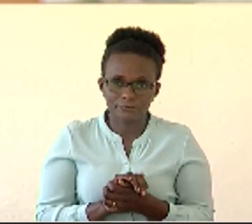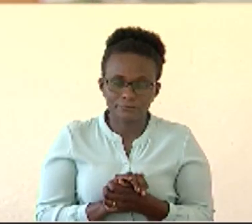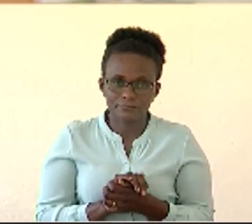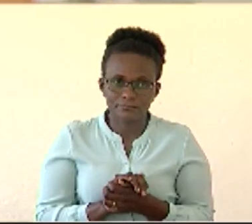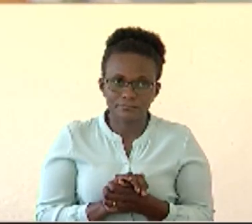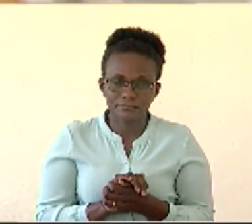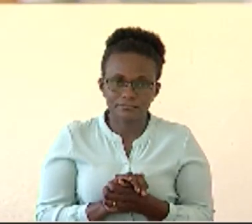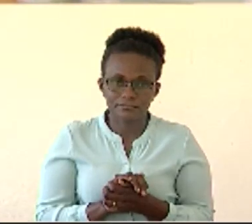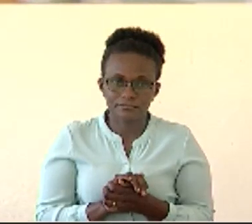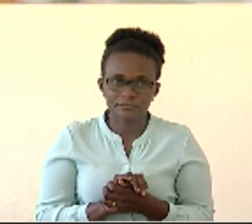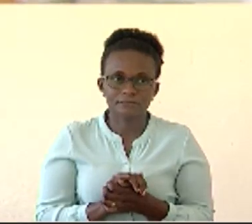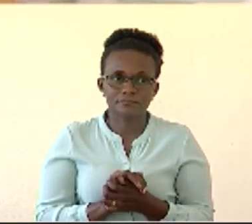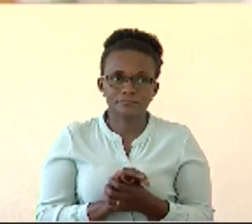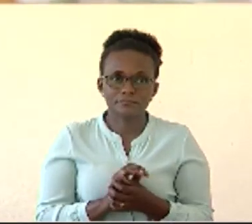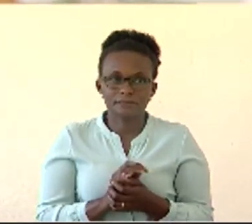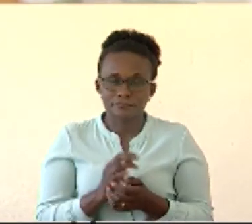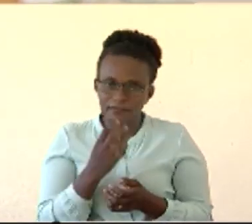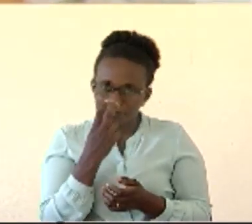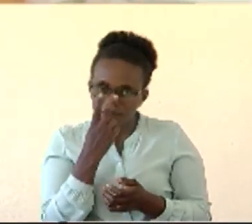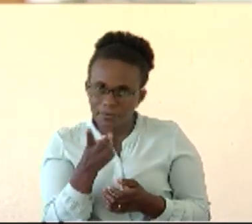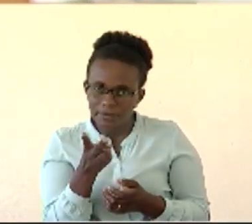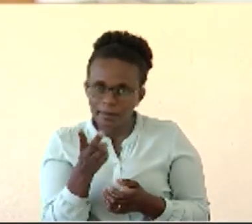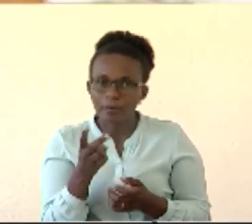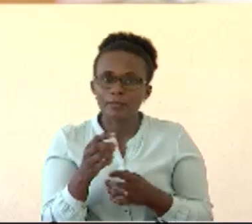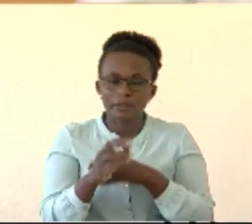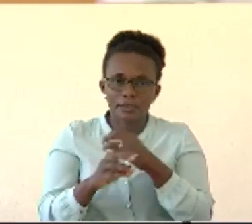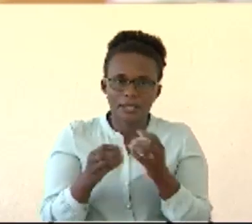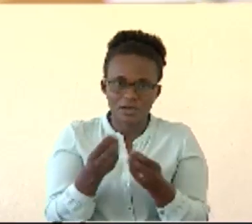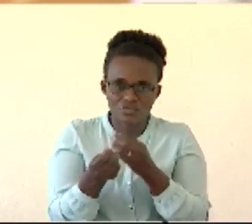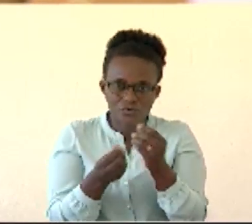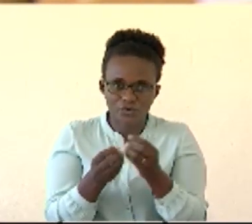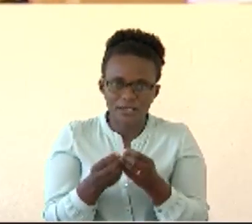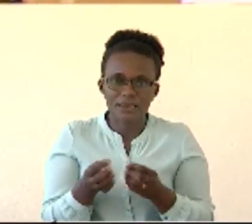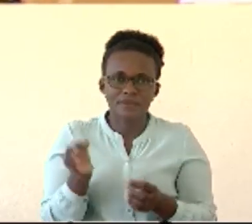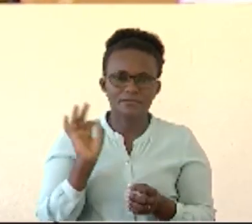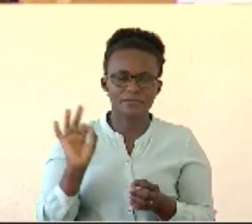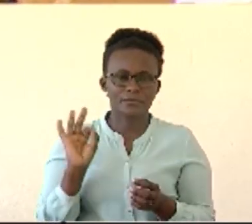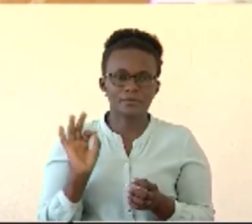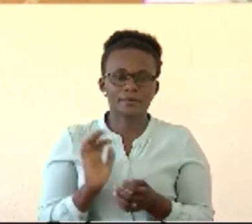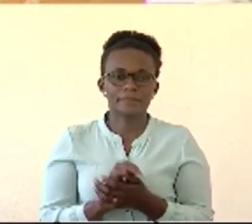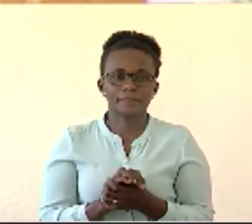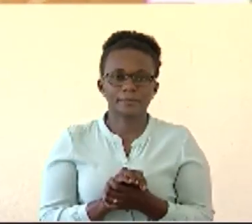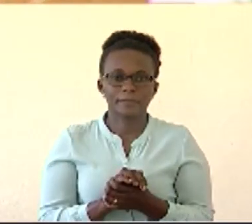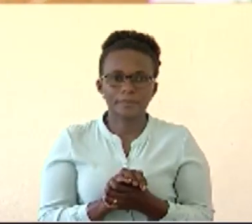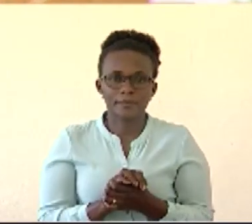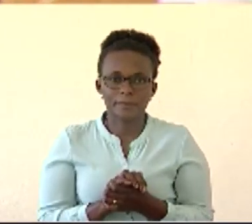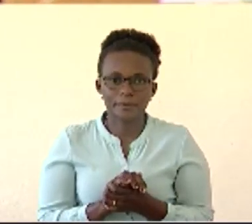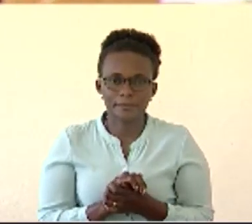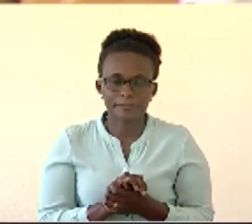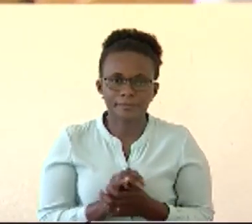time. So when you look into the solution, this solution was pure, but we see some other things are coming